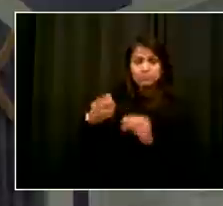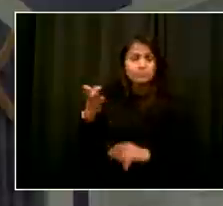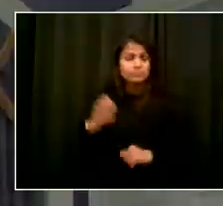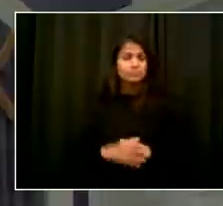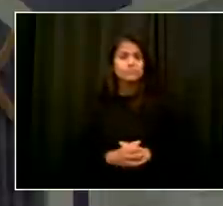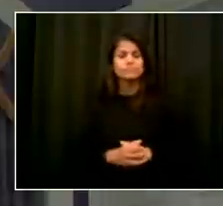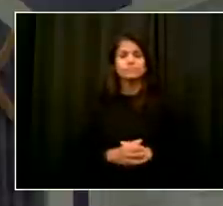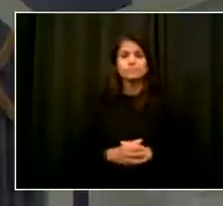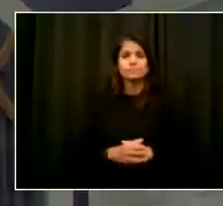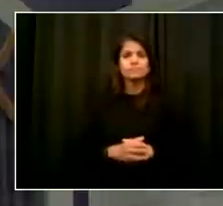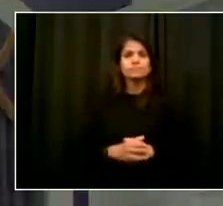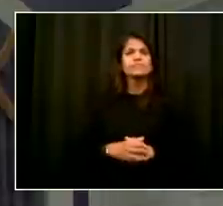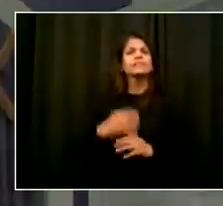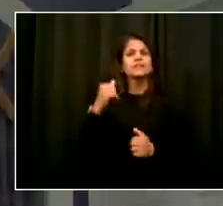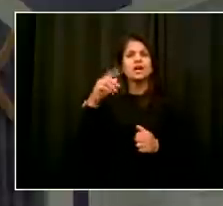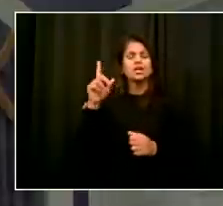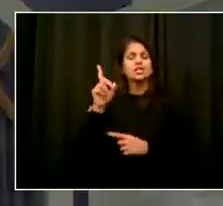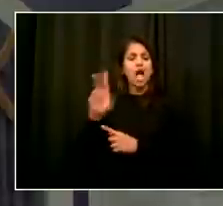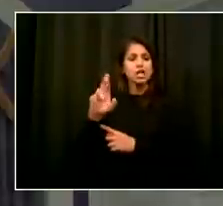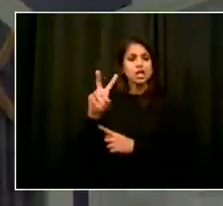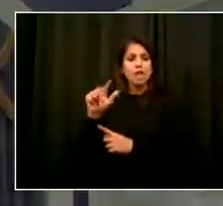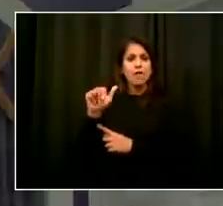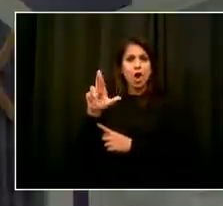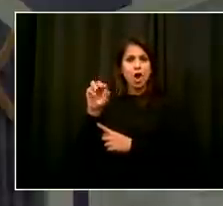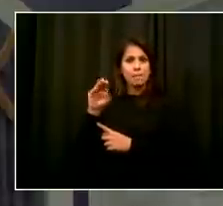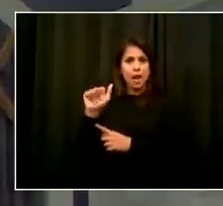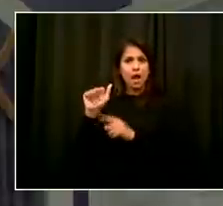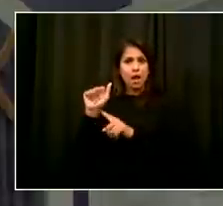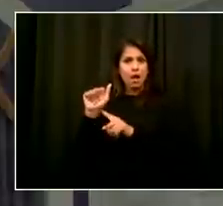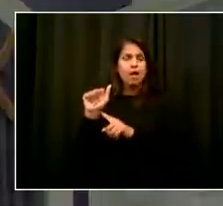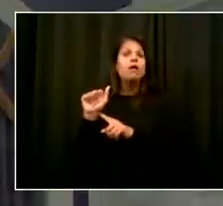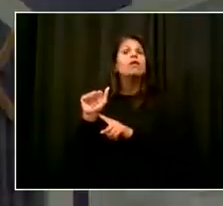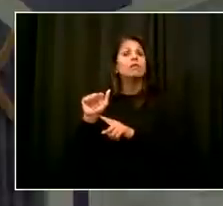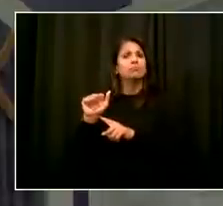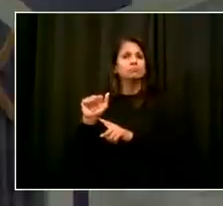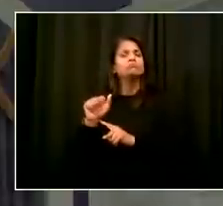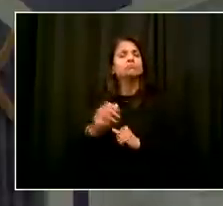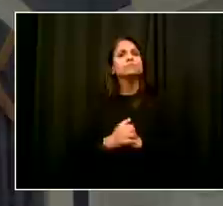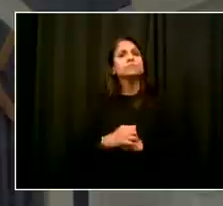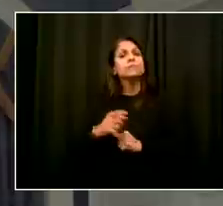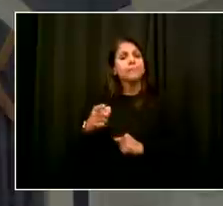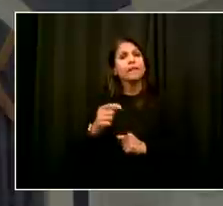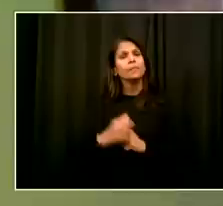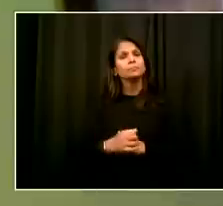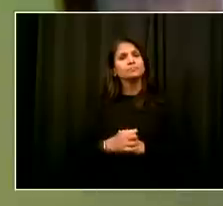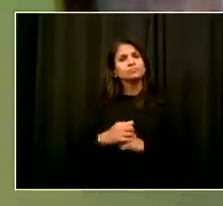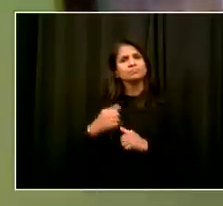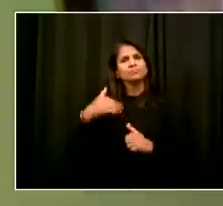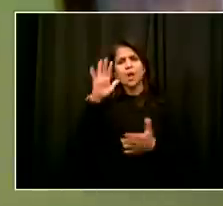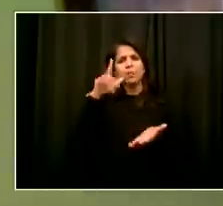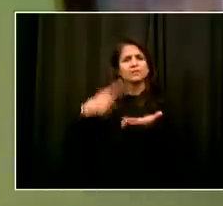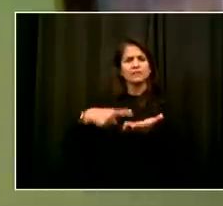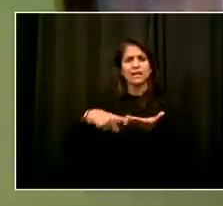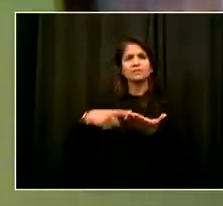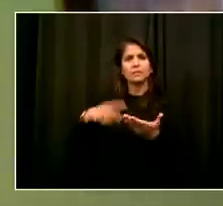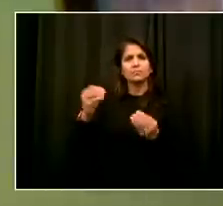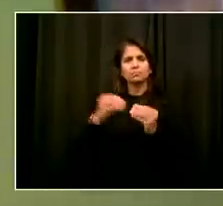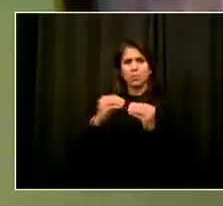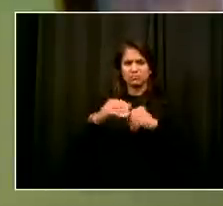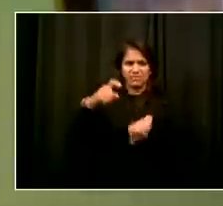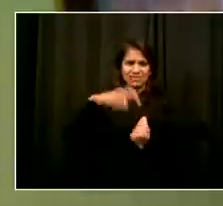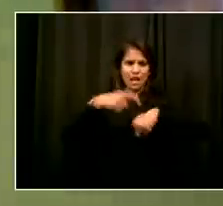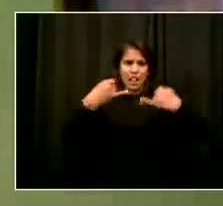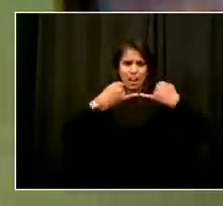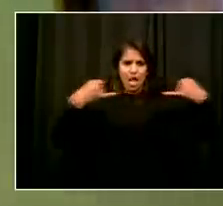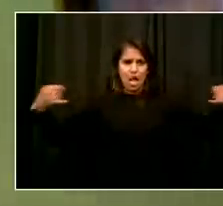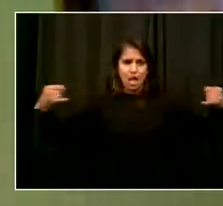I guess the only other point I would make is there was a question about timeline, and I just want to make the point, we are all impatient and would love to have valid information right